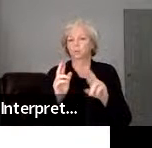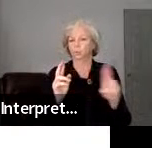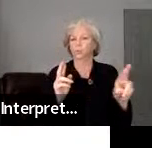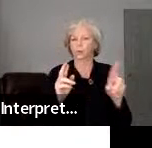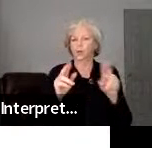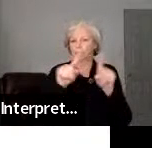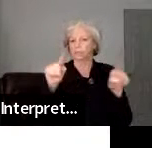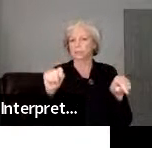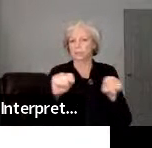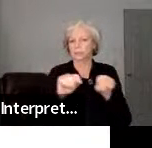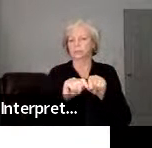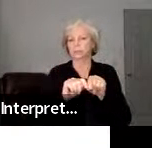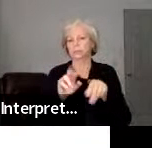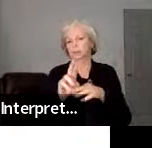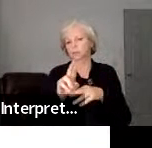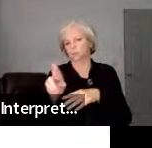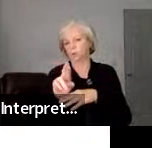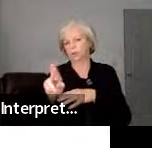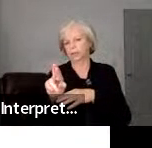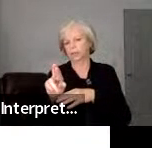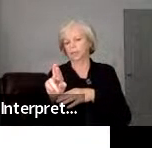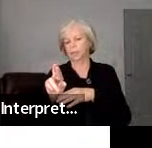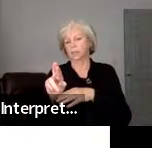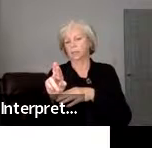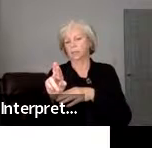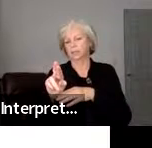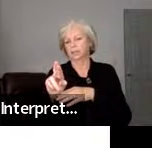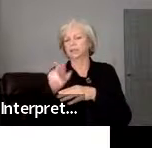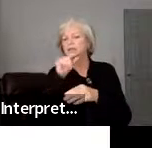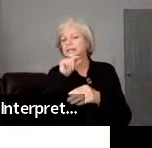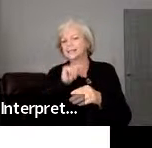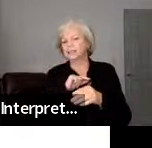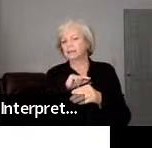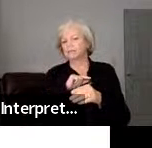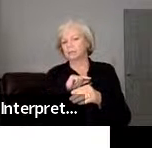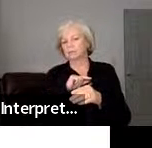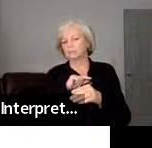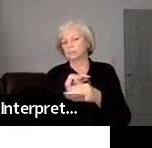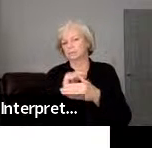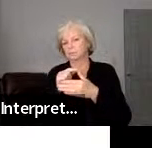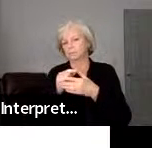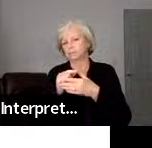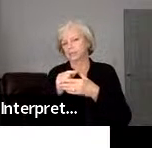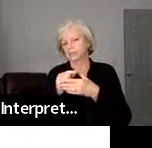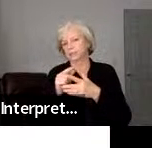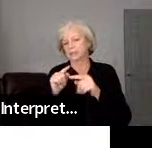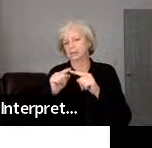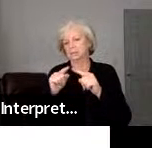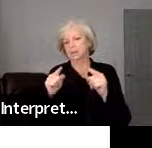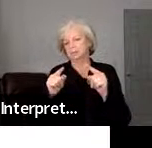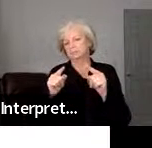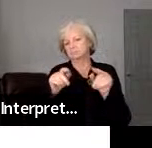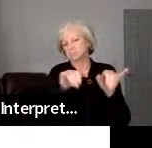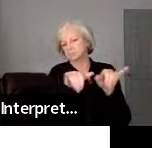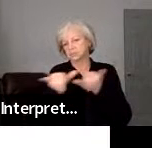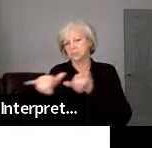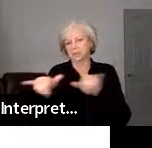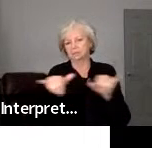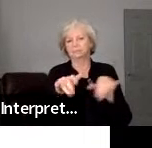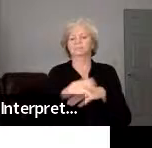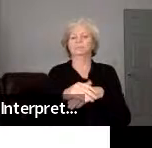with the exception of the notch during Thanksgiving, pretty steady increase across the country in reported COVID cases. Next slide,